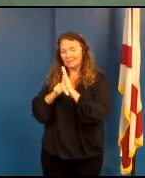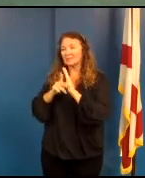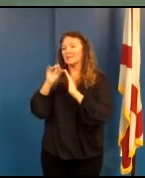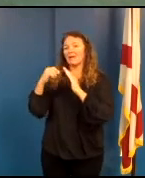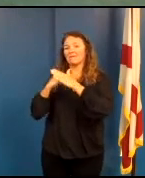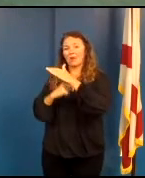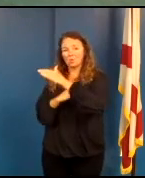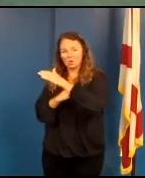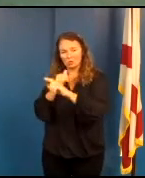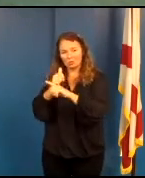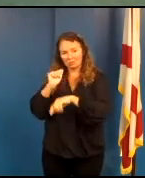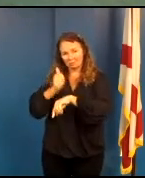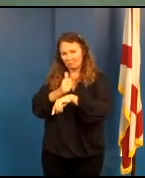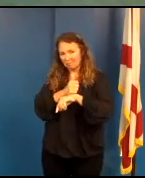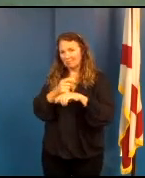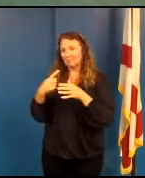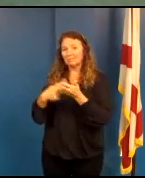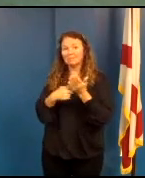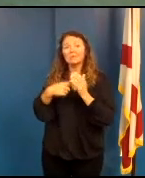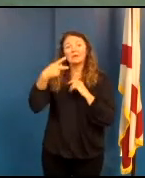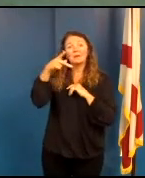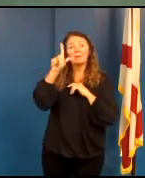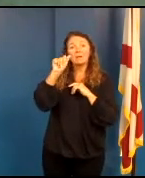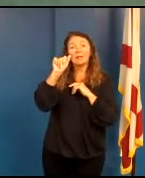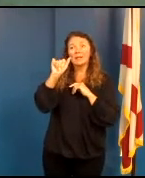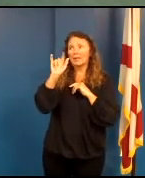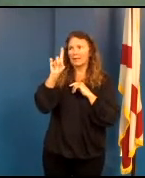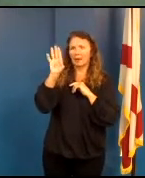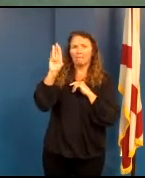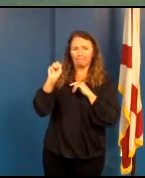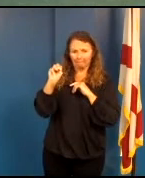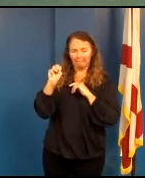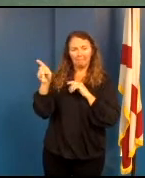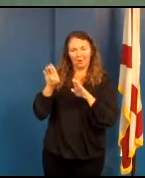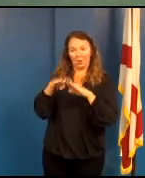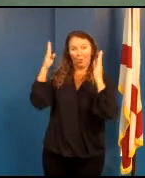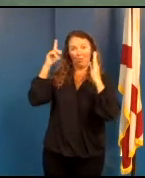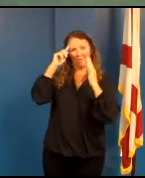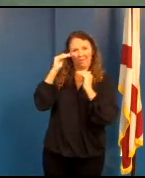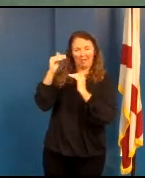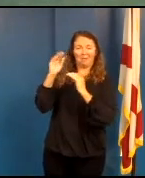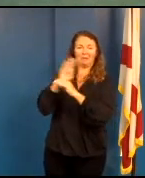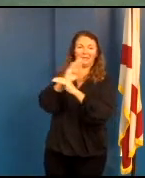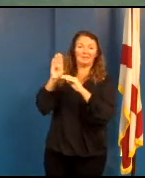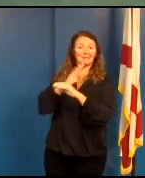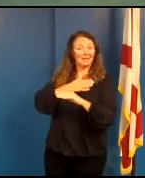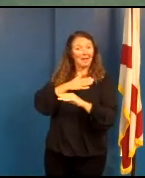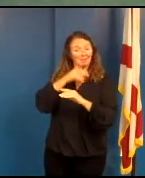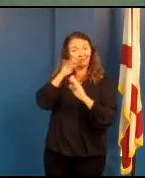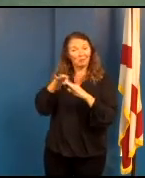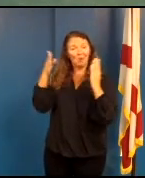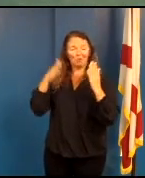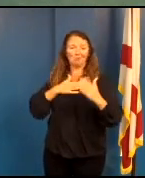the Foundation. Palladium, which has back open for limited business, so we're glad to see